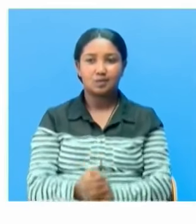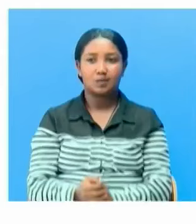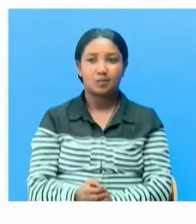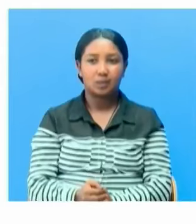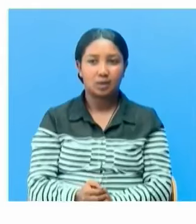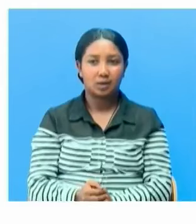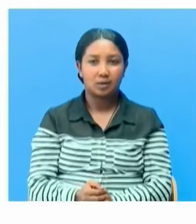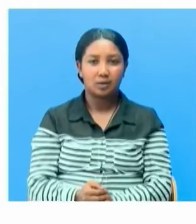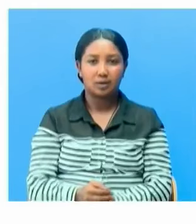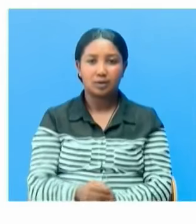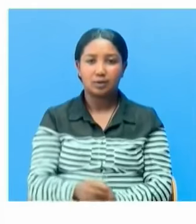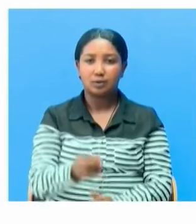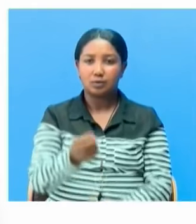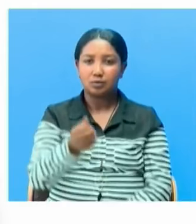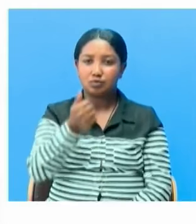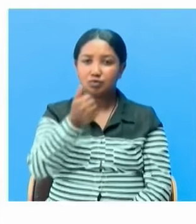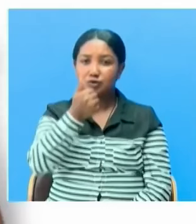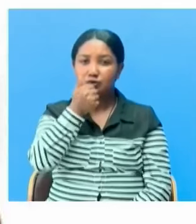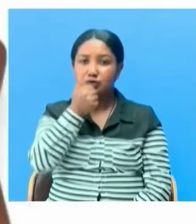Your